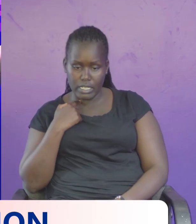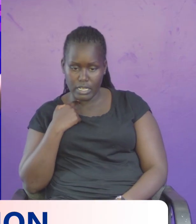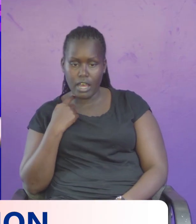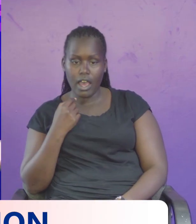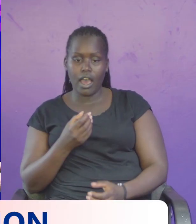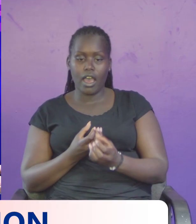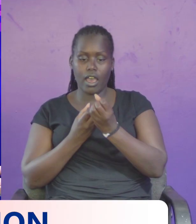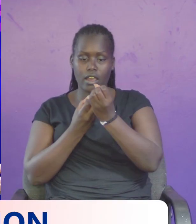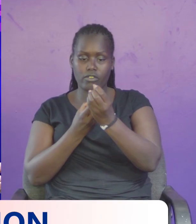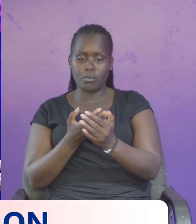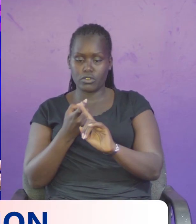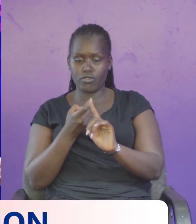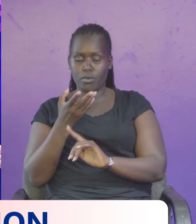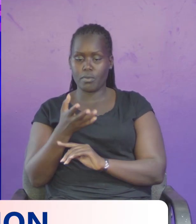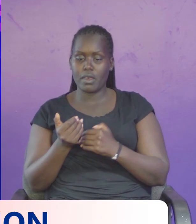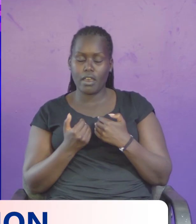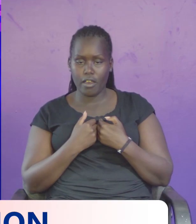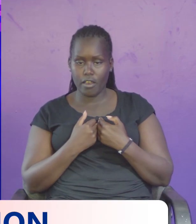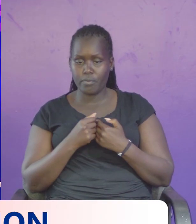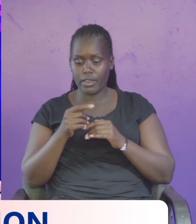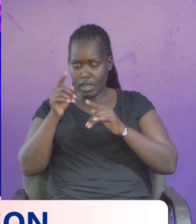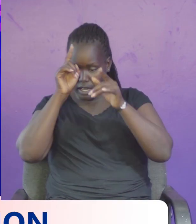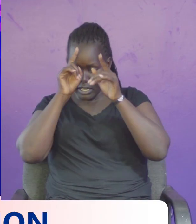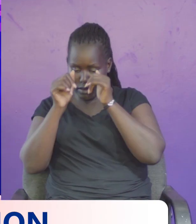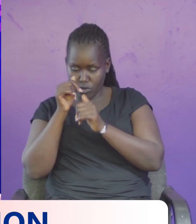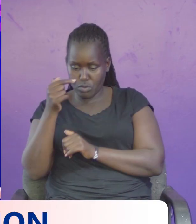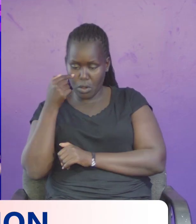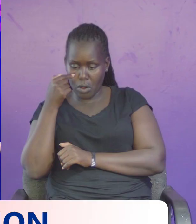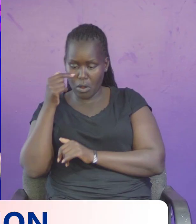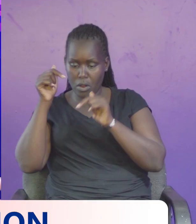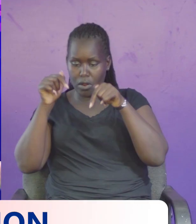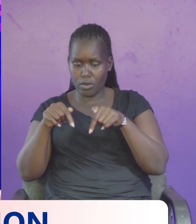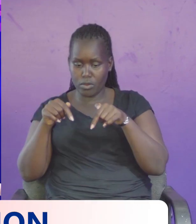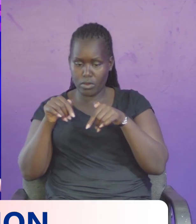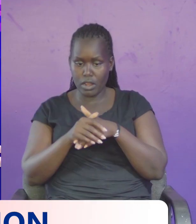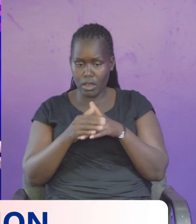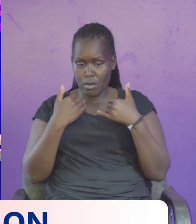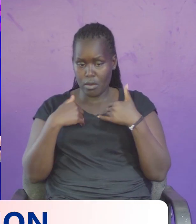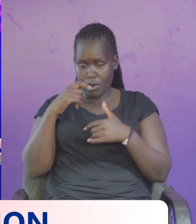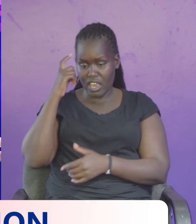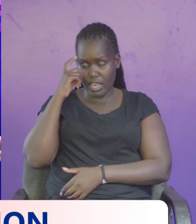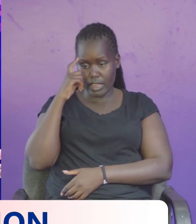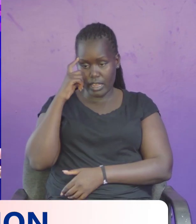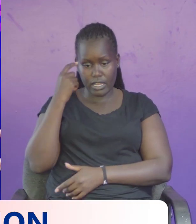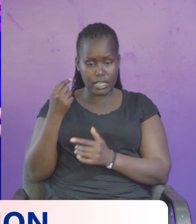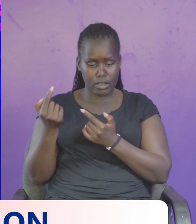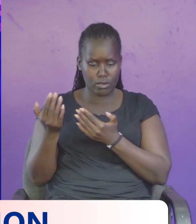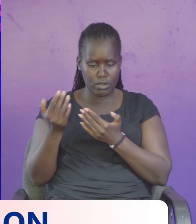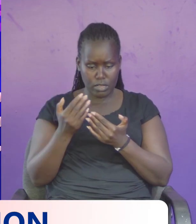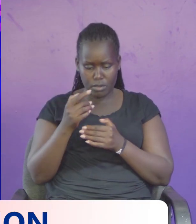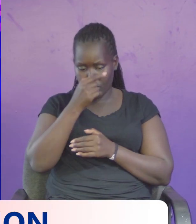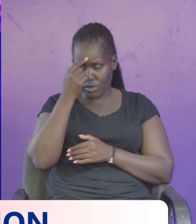still came from them. So this internet that you see today, I think it was brought in for